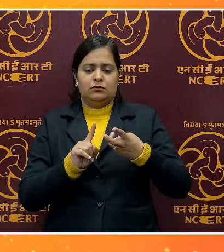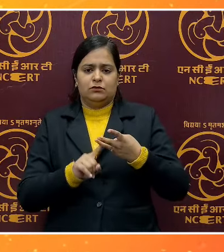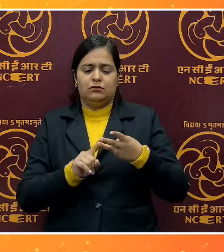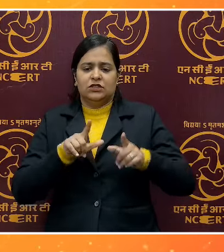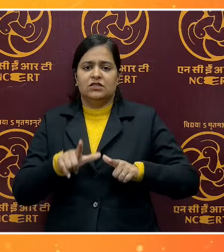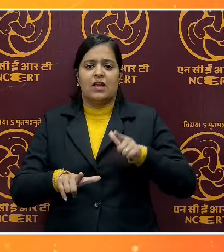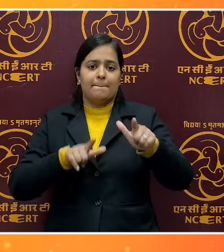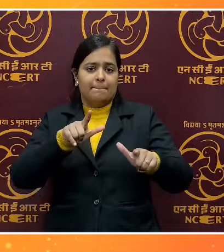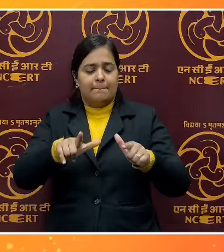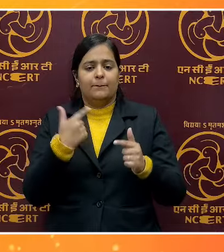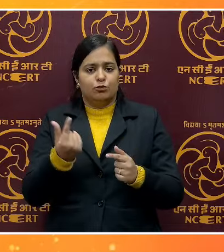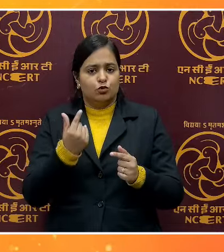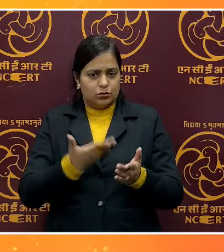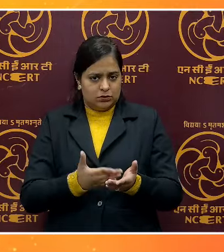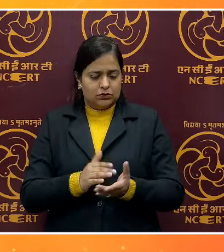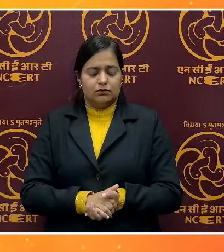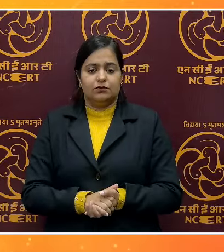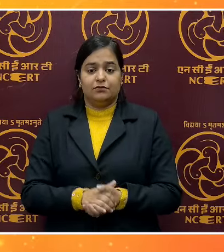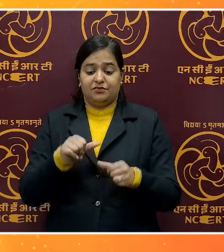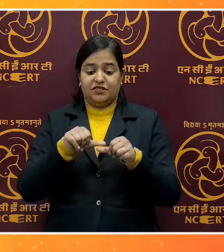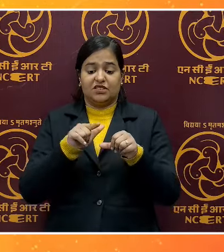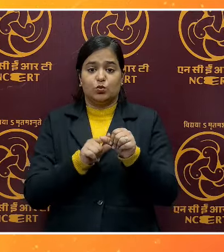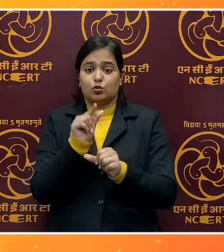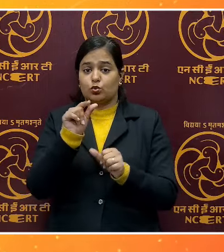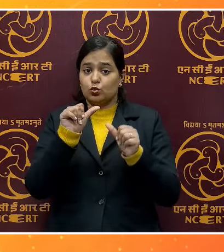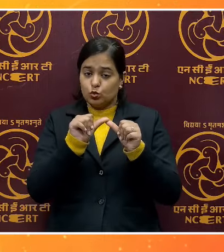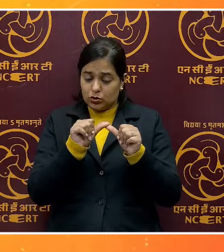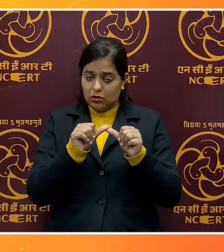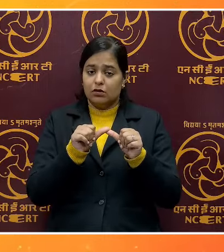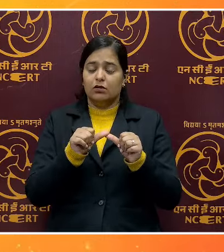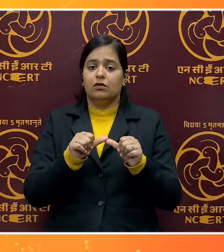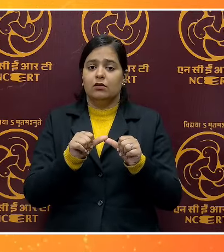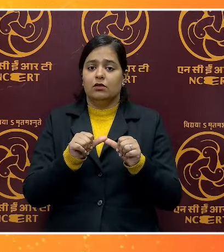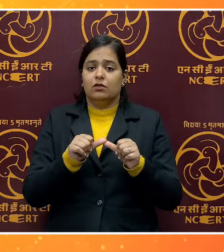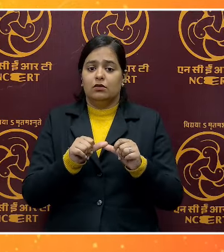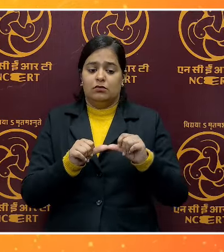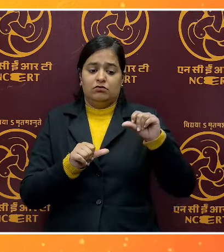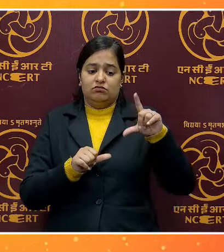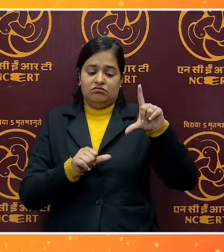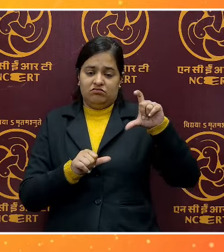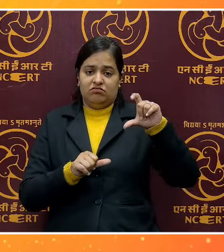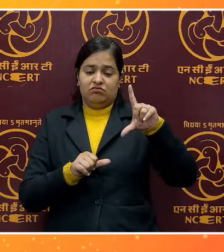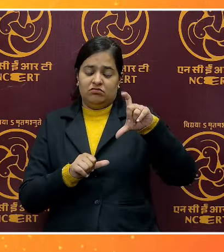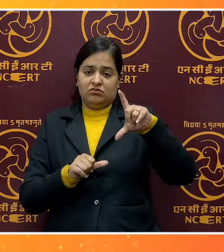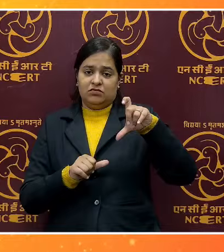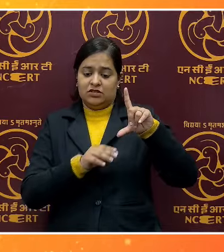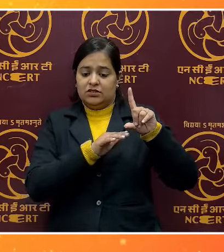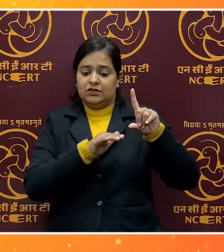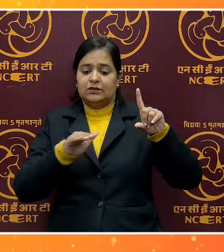writing the NH3 and aqua both ligands in alphabetical order.